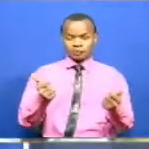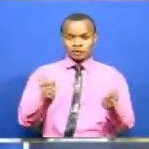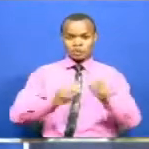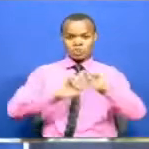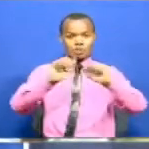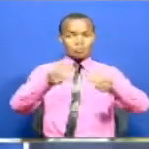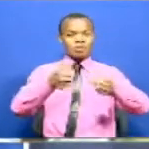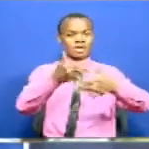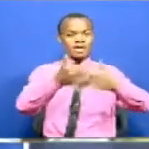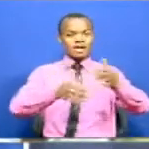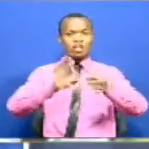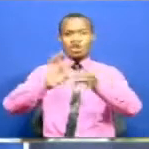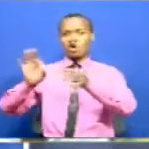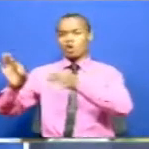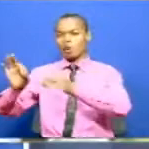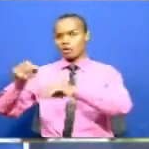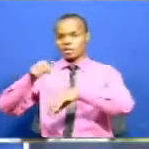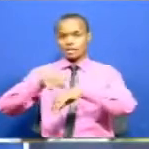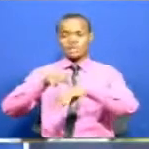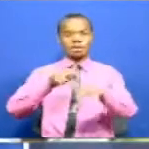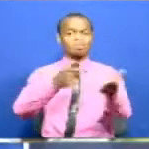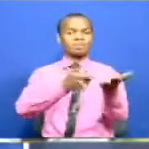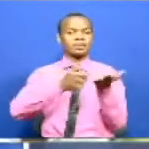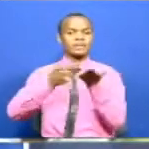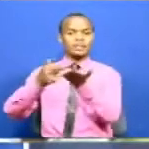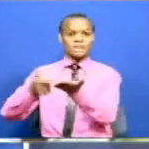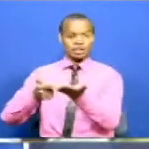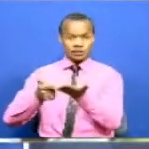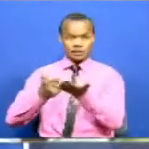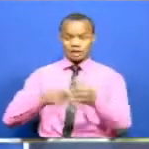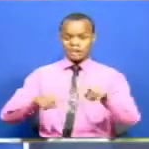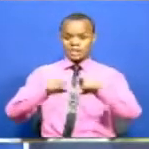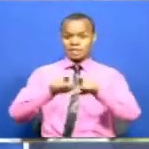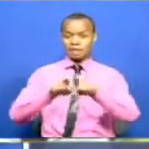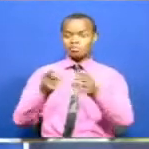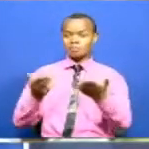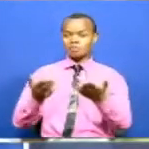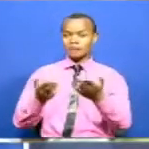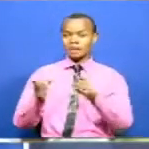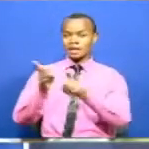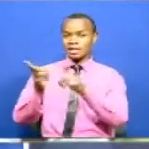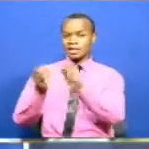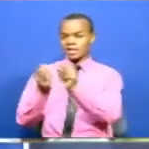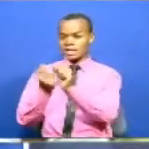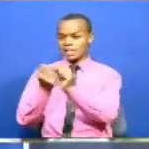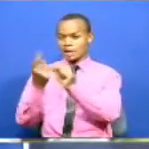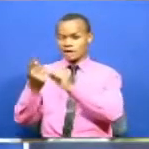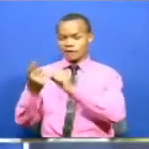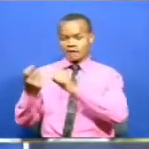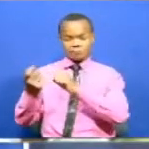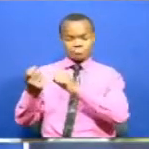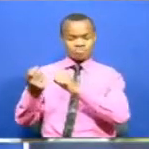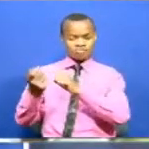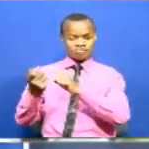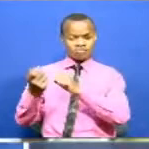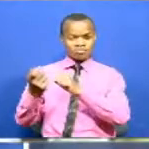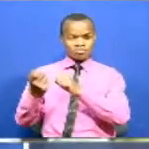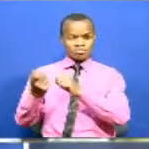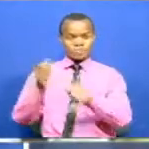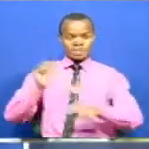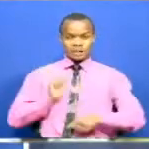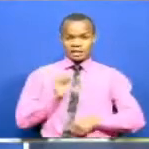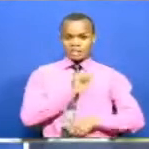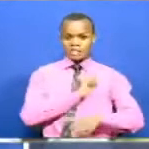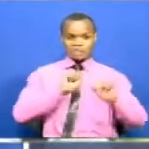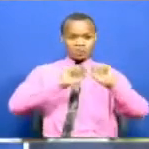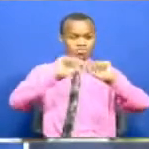end the prolonged debate on this matter, and that on Tuesday, 11th August 2020, the Senate will pass